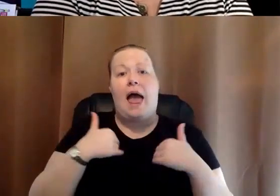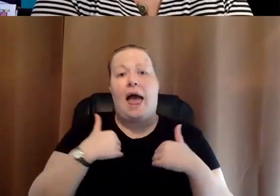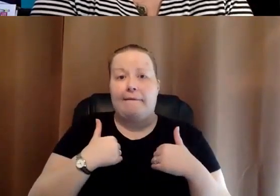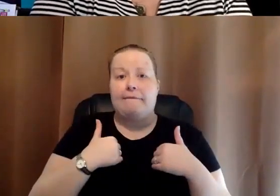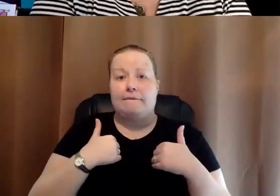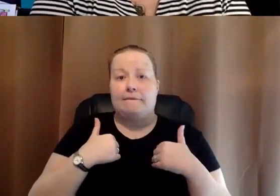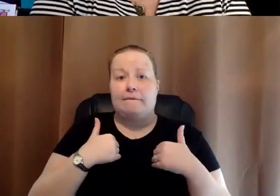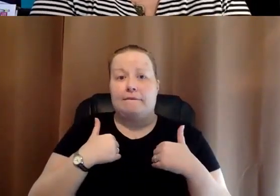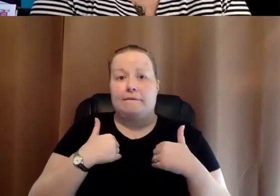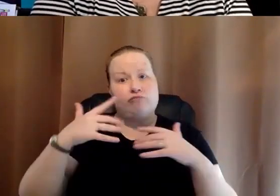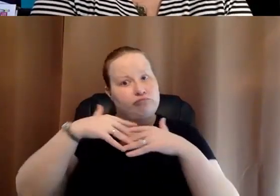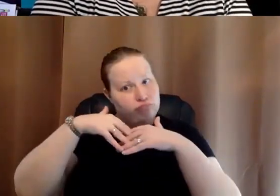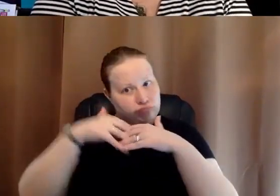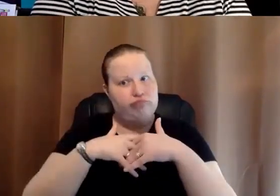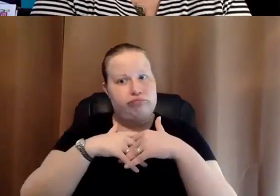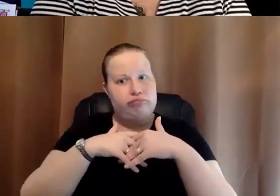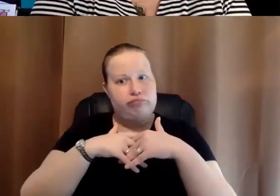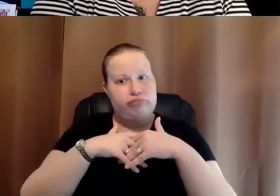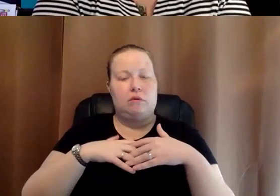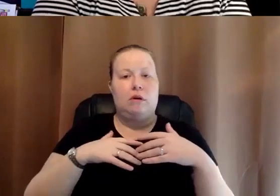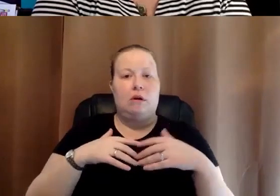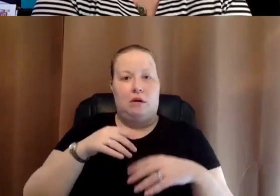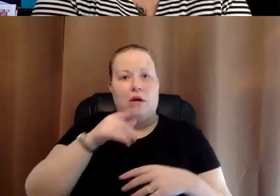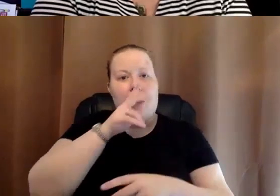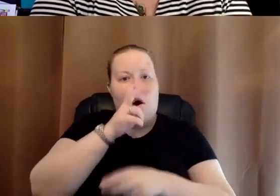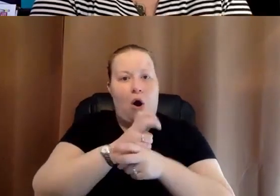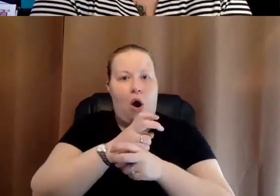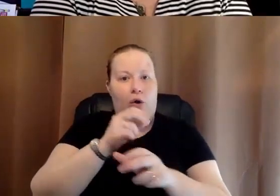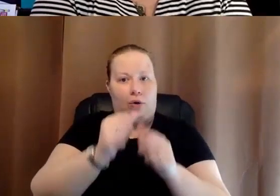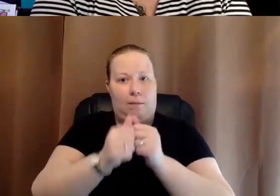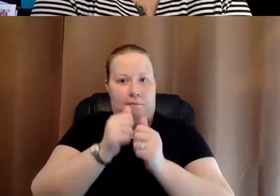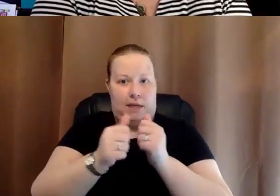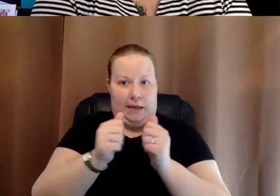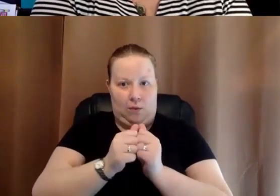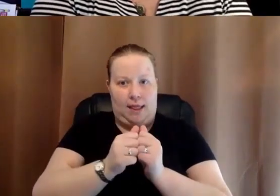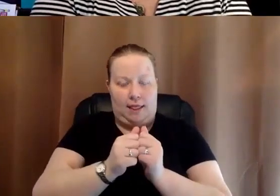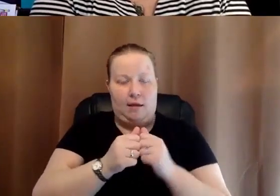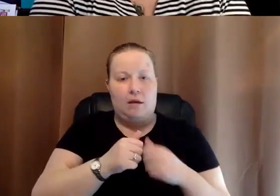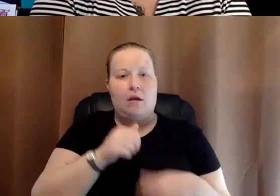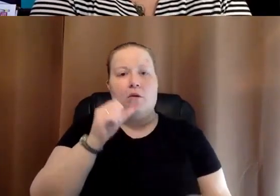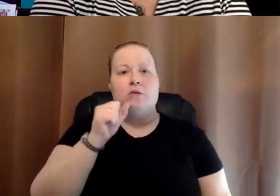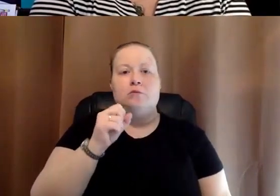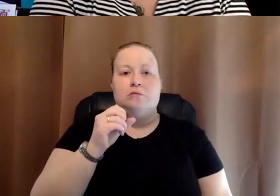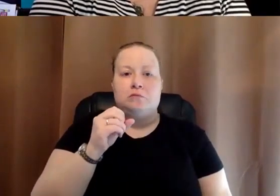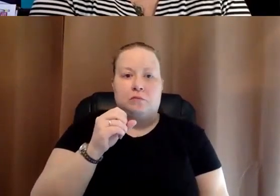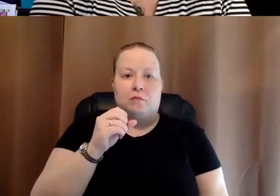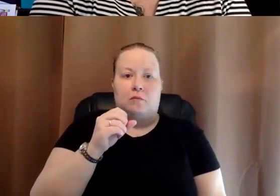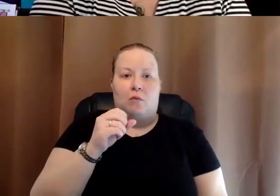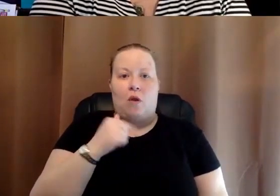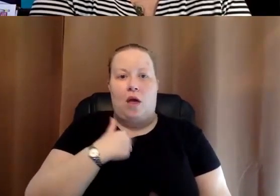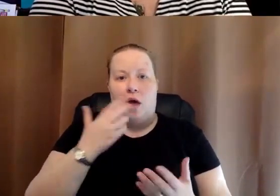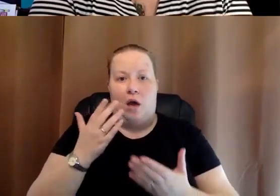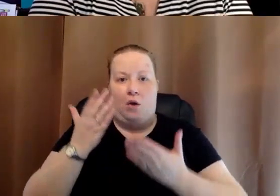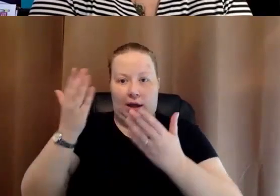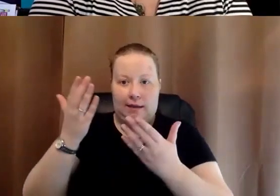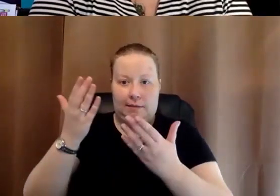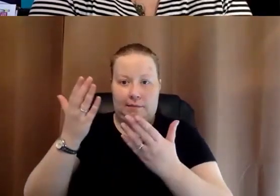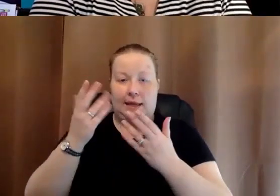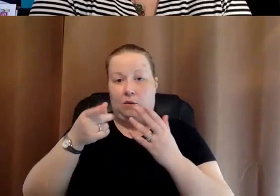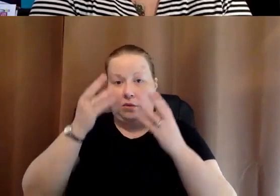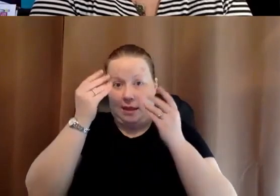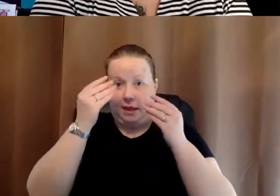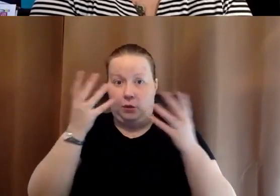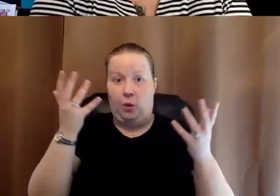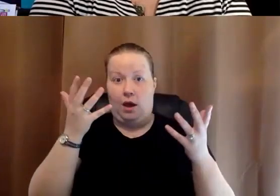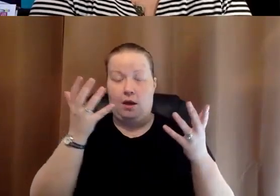are pretty embedded and hard to compete with. So one thing I would recommend thinking about is, how do